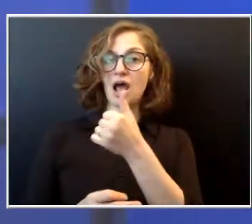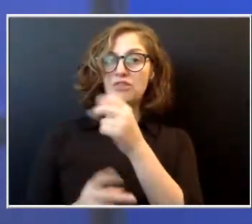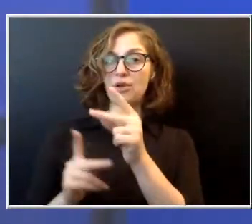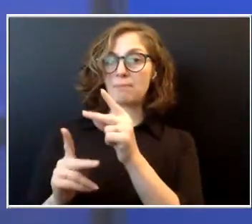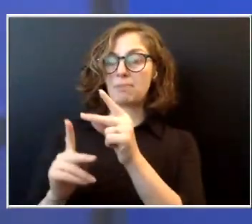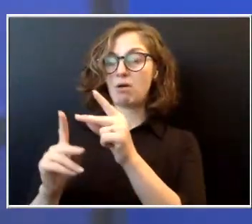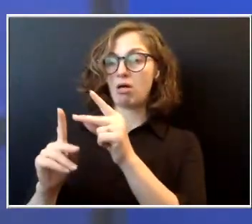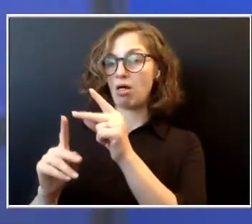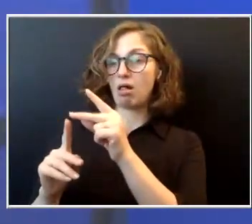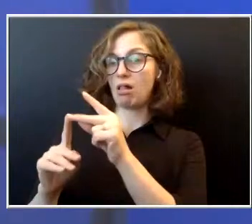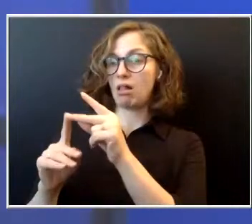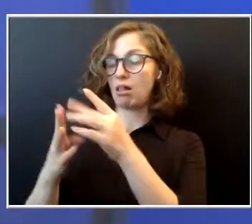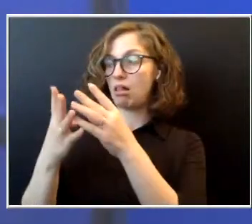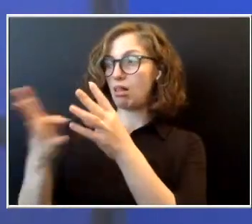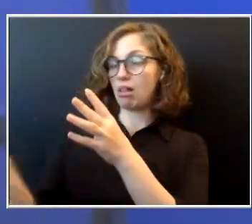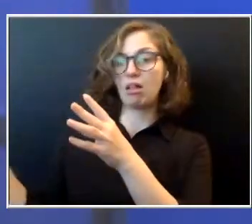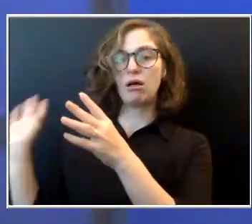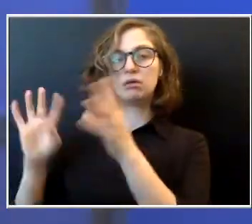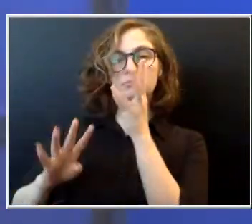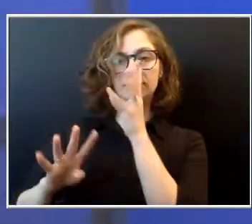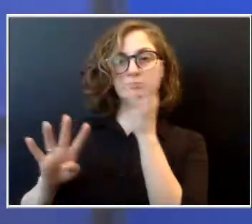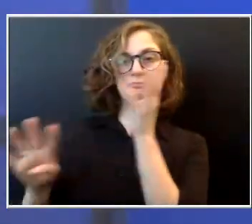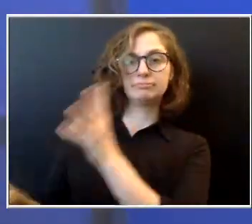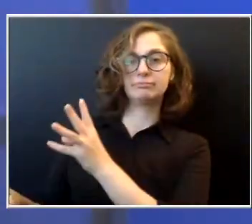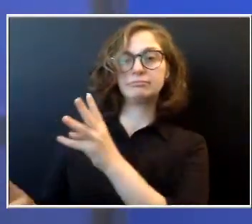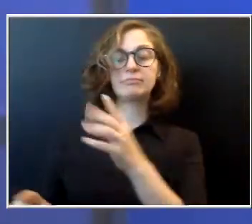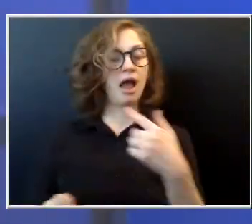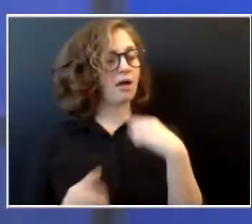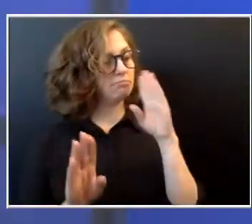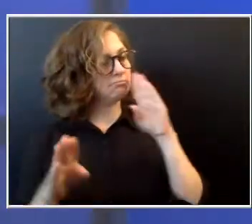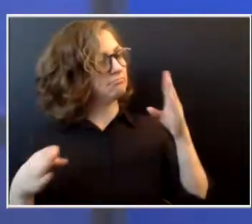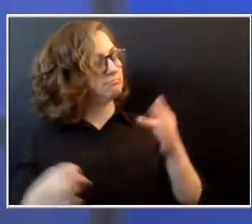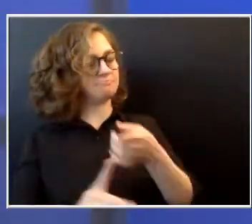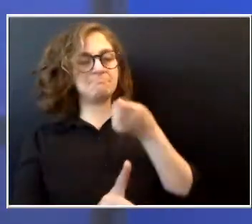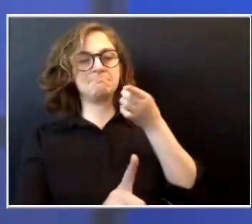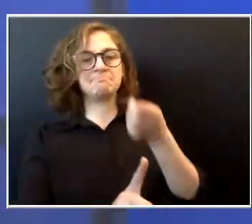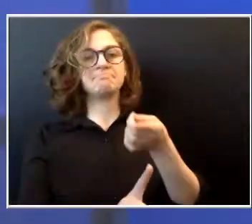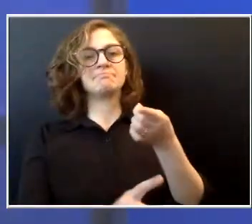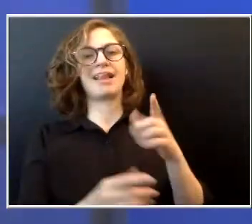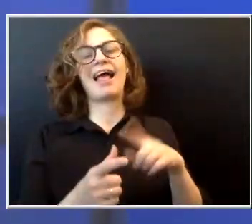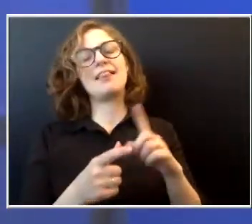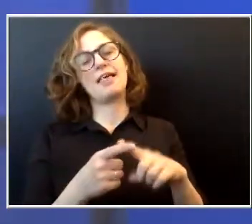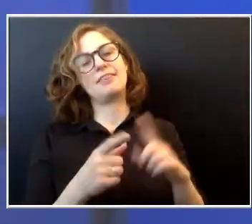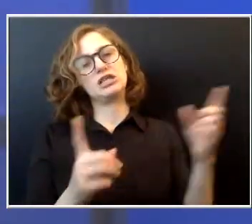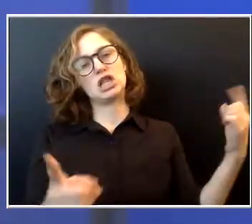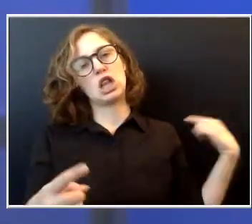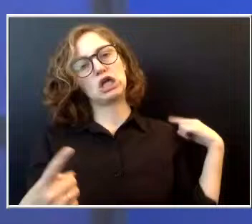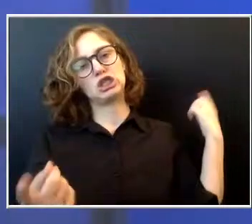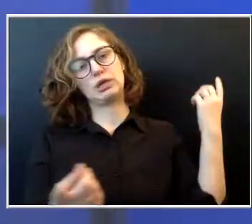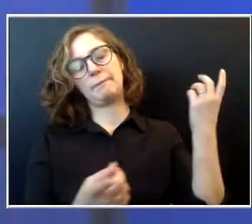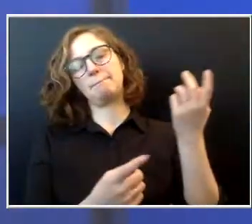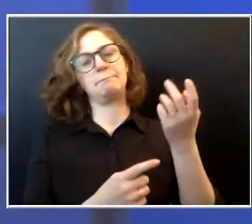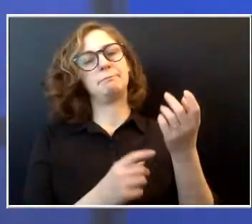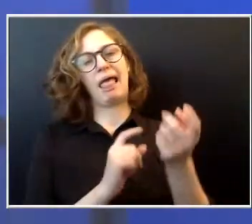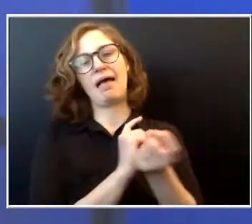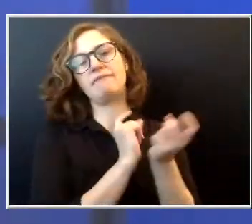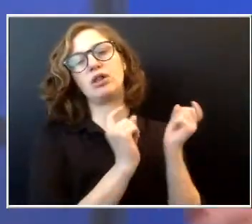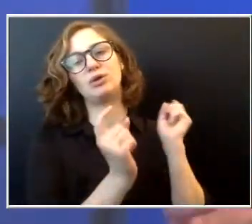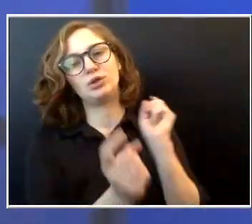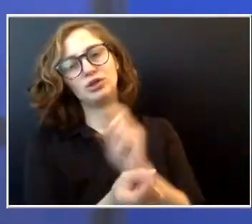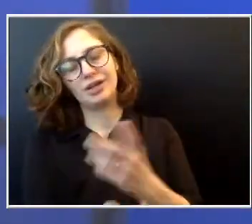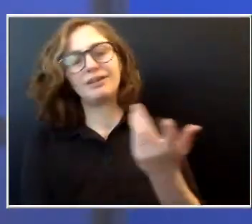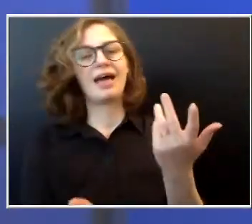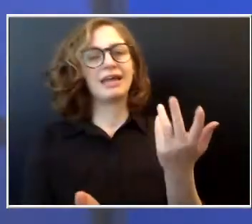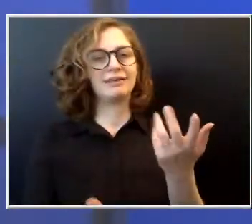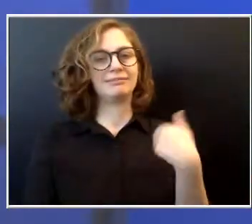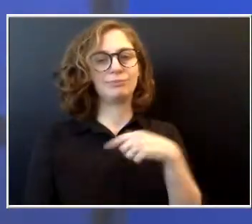basket. Let's do it. And then there's the long-term evolutionary progenic, thing of like looking to procreate. Right. So